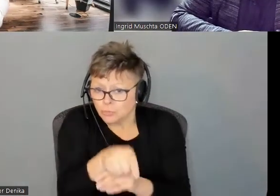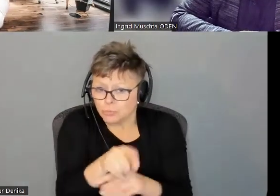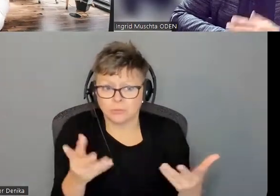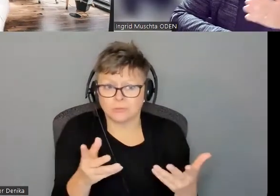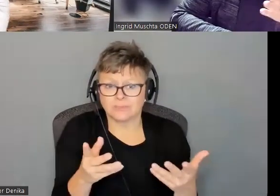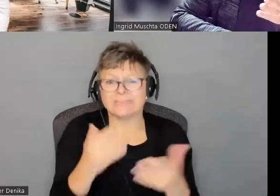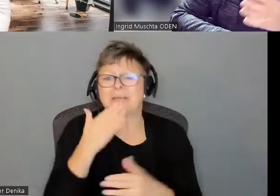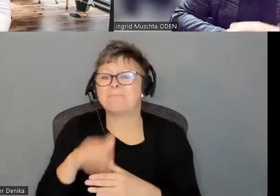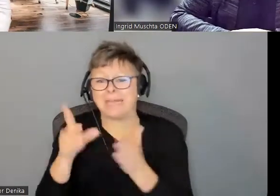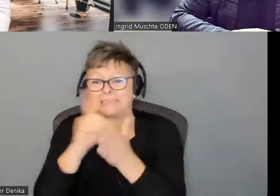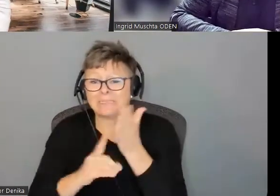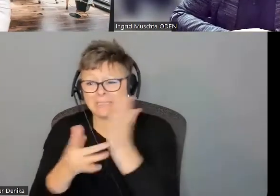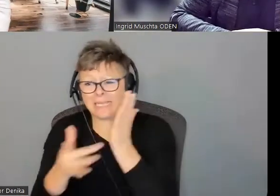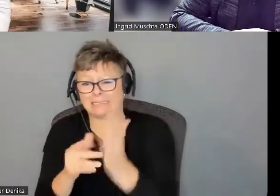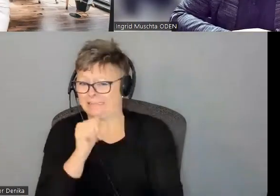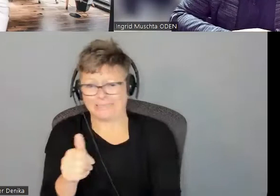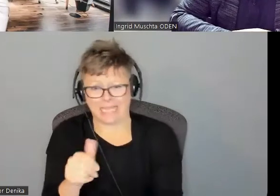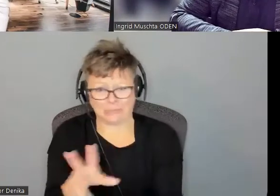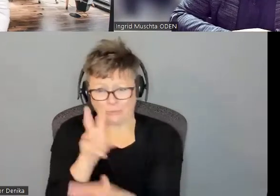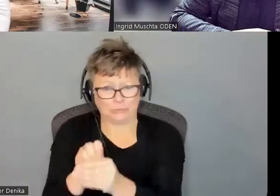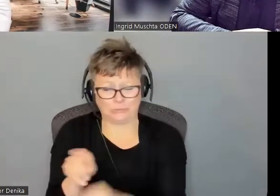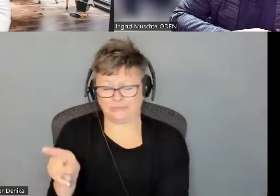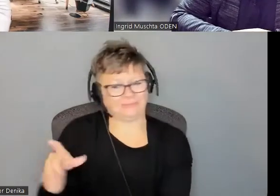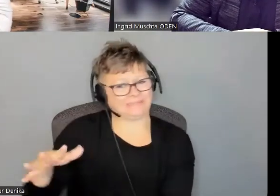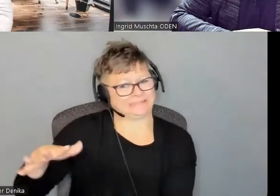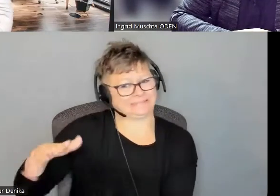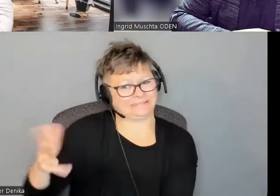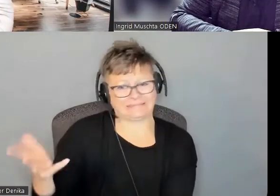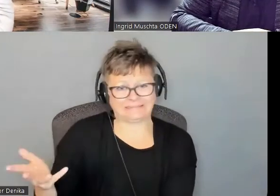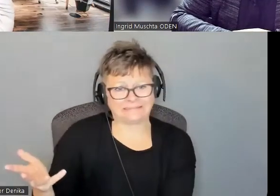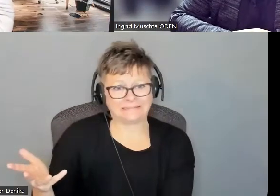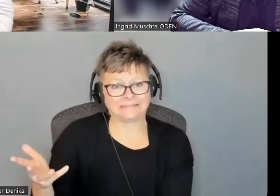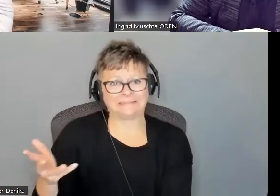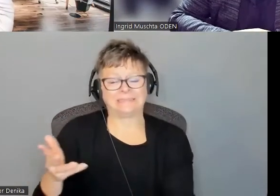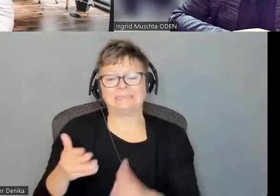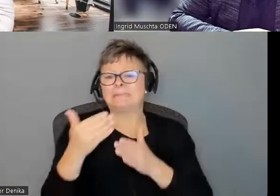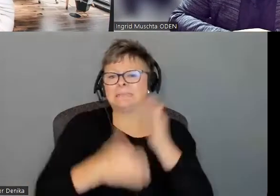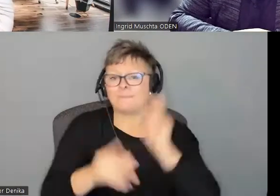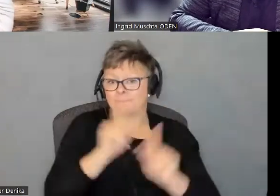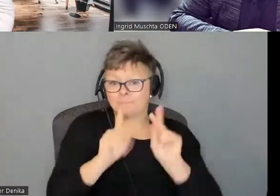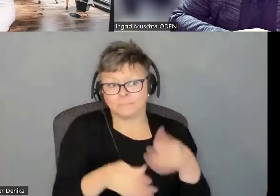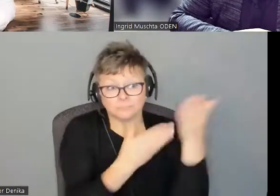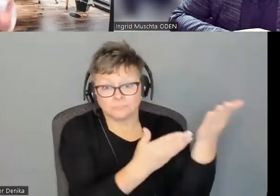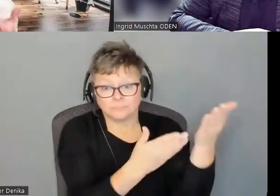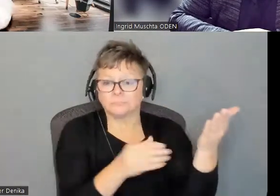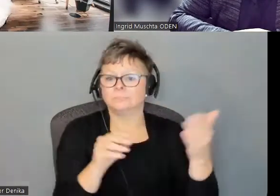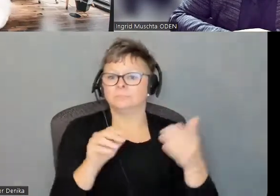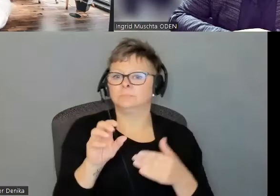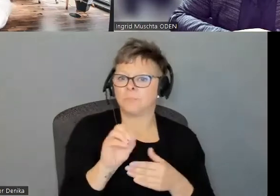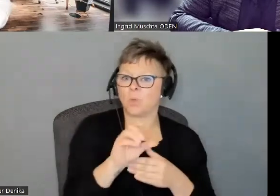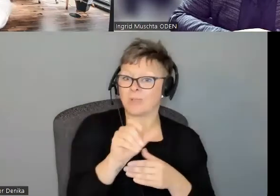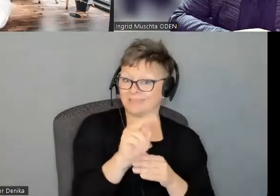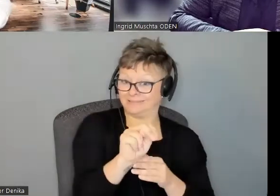much. I think the work of people like Jutta Treviranus at OCAD has been really important in helping